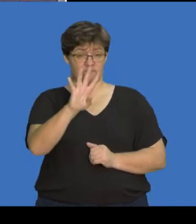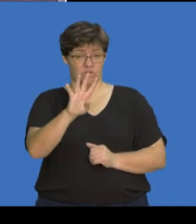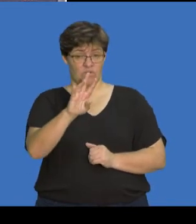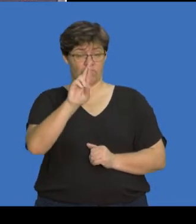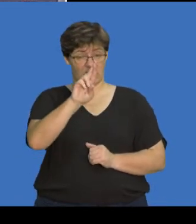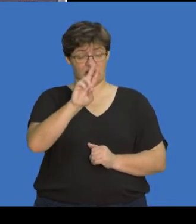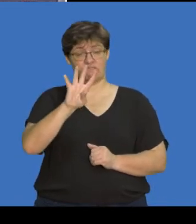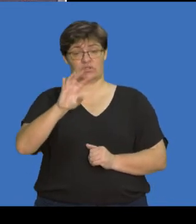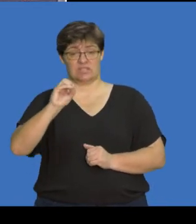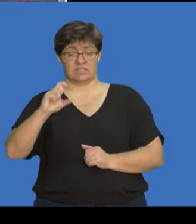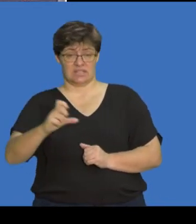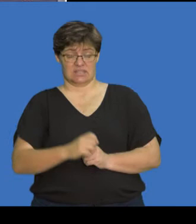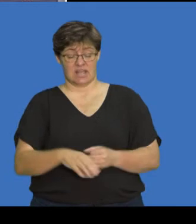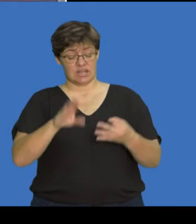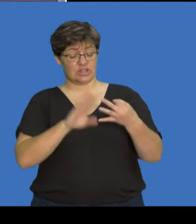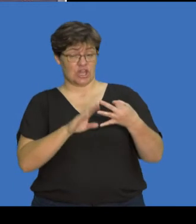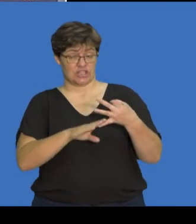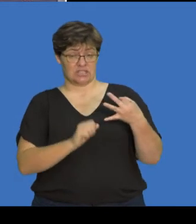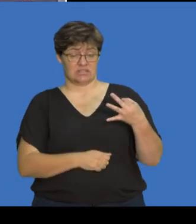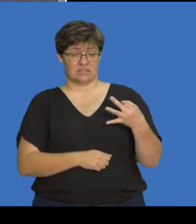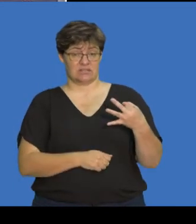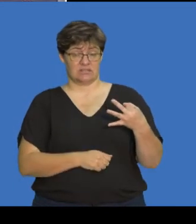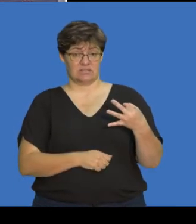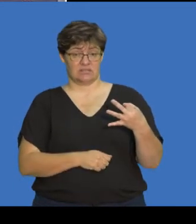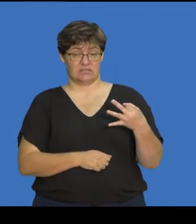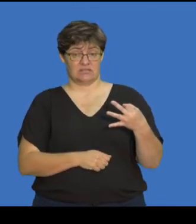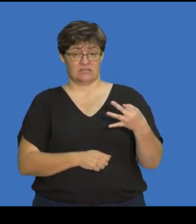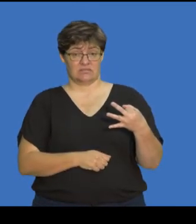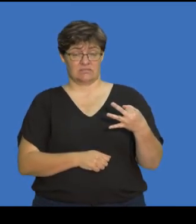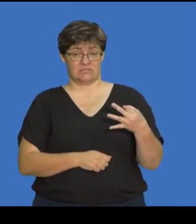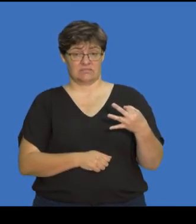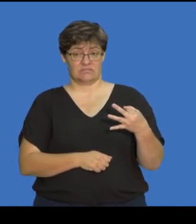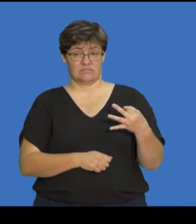40 cents. And my third component is my